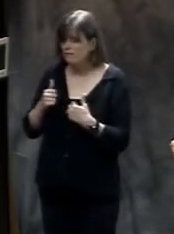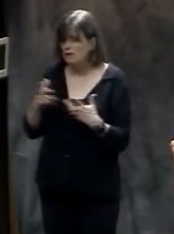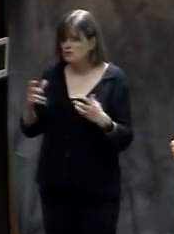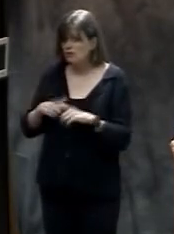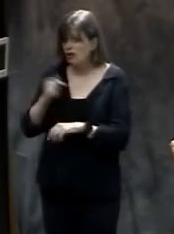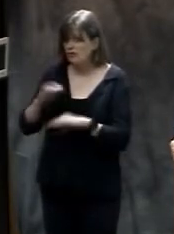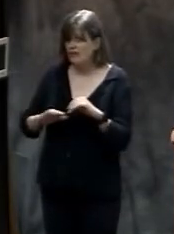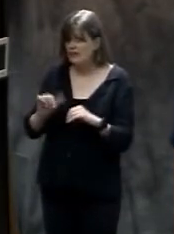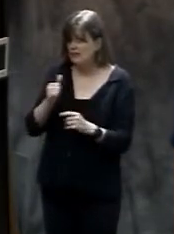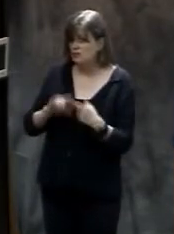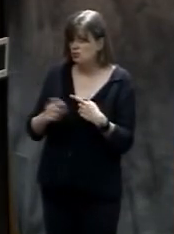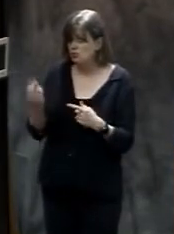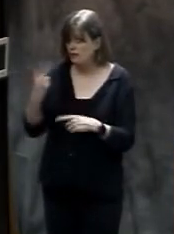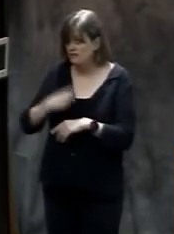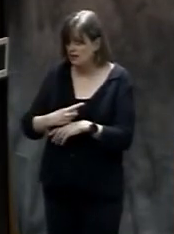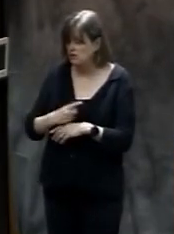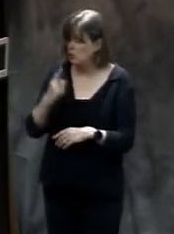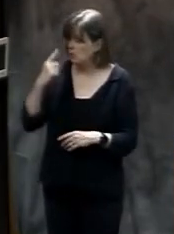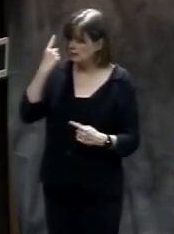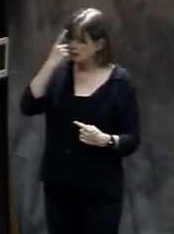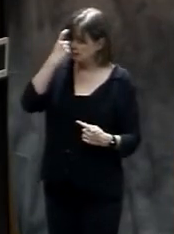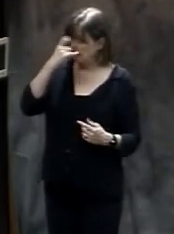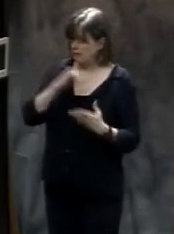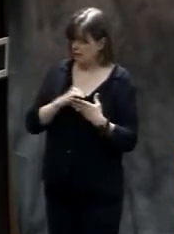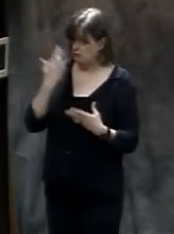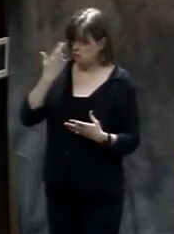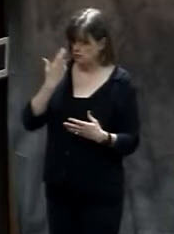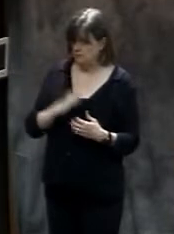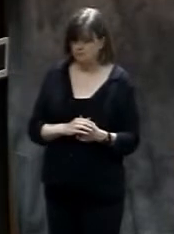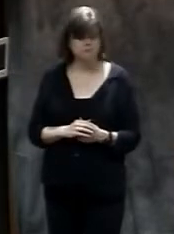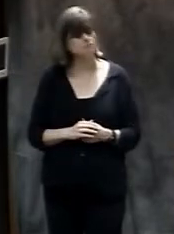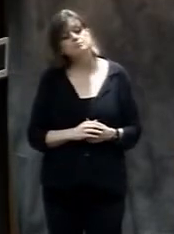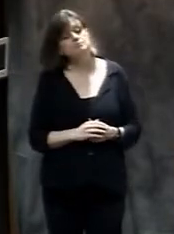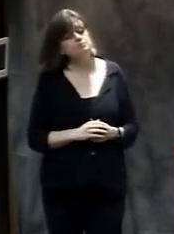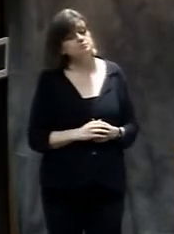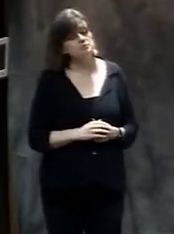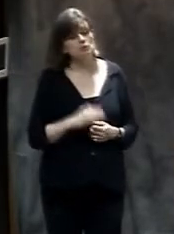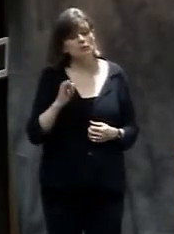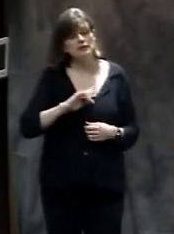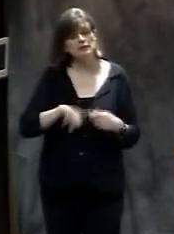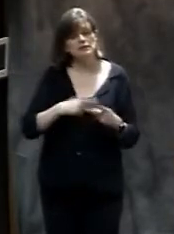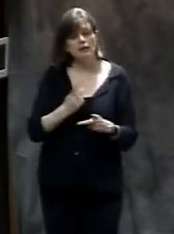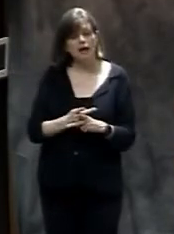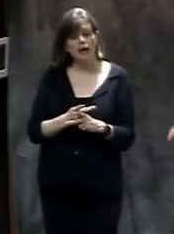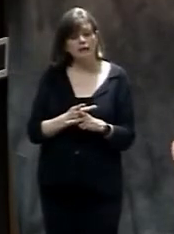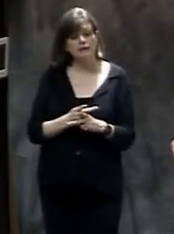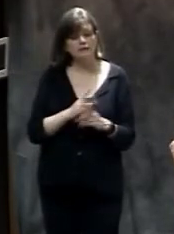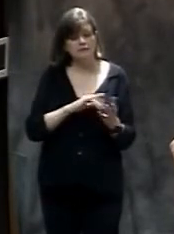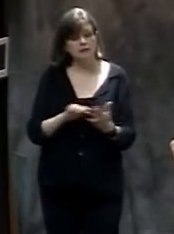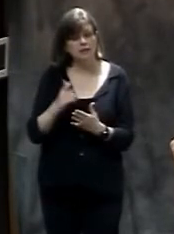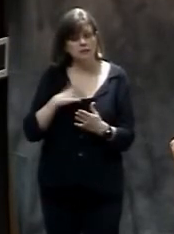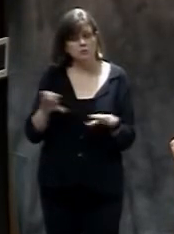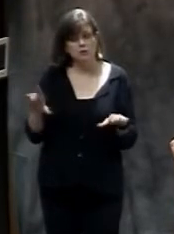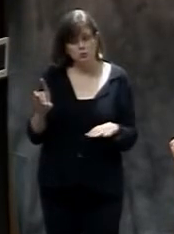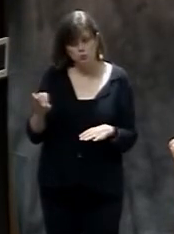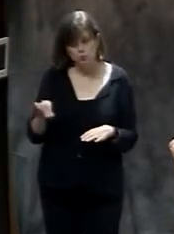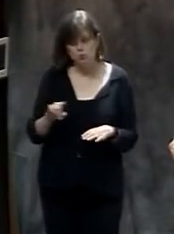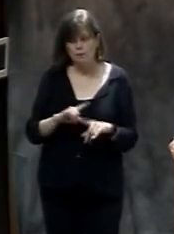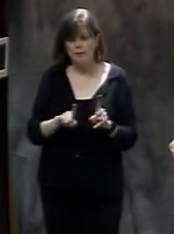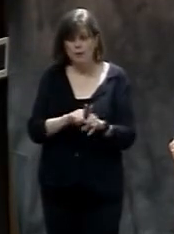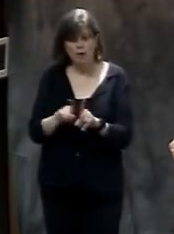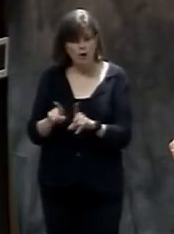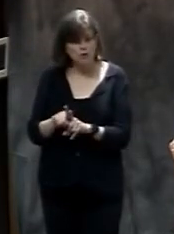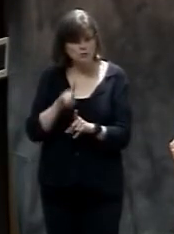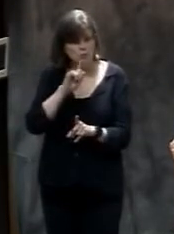So we think that that's one of the reasons. So these are the types of studies that we do, but we're also really